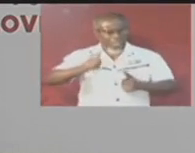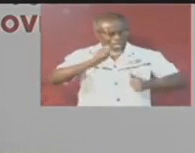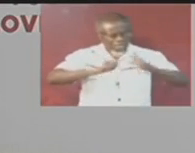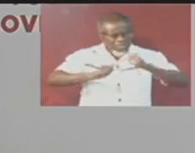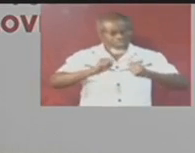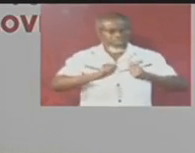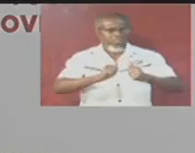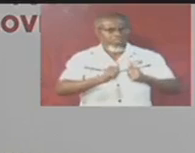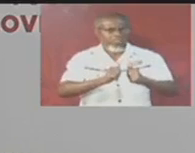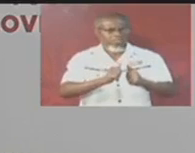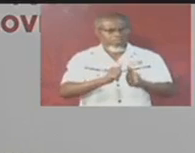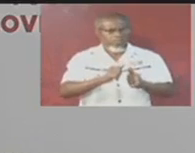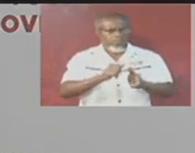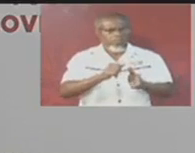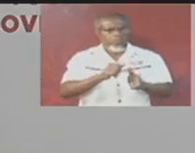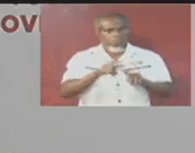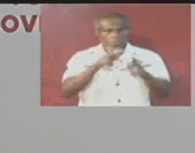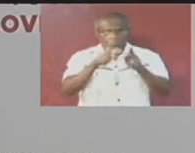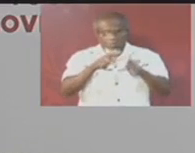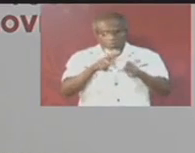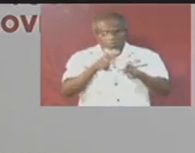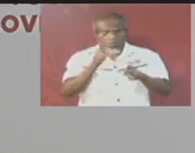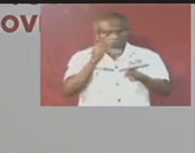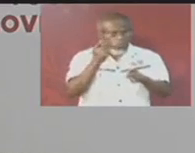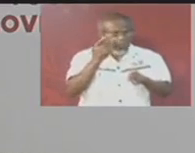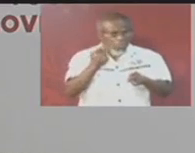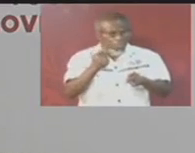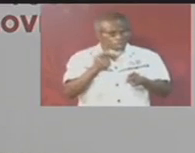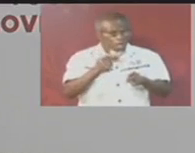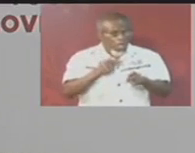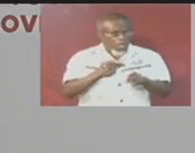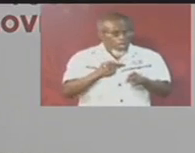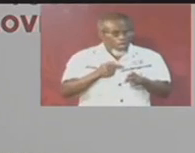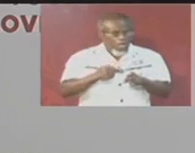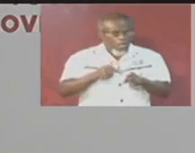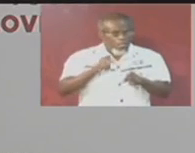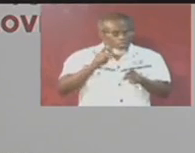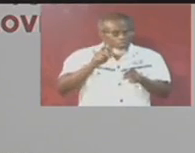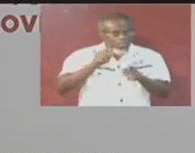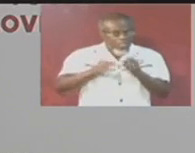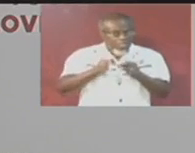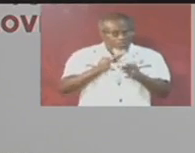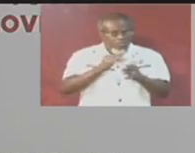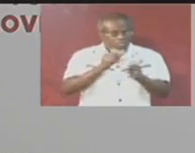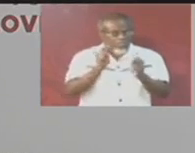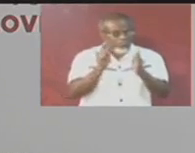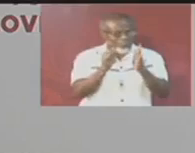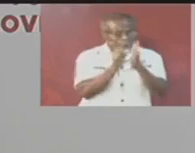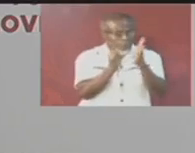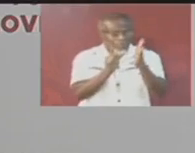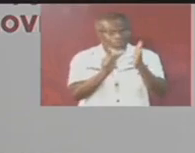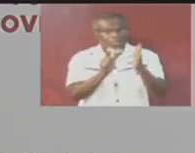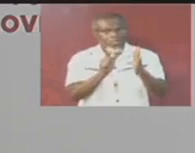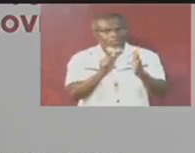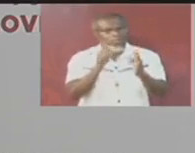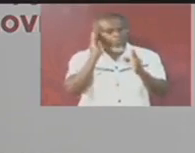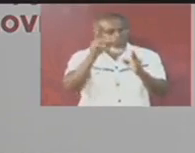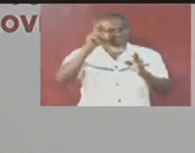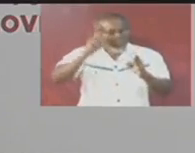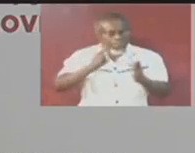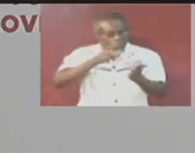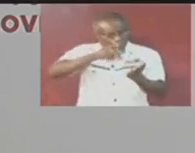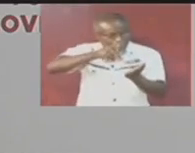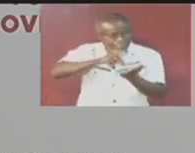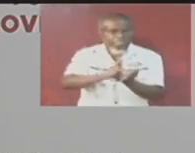people will be made to feel it in their pockets if they practice the unthinking behavior